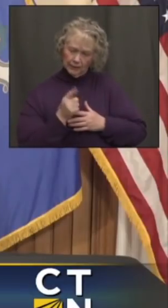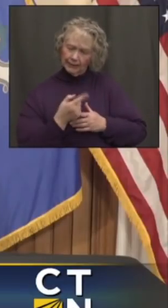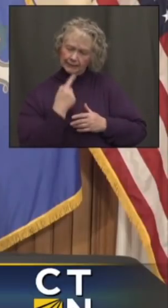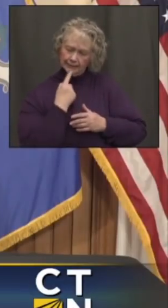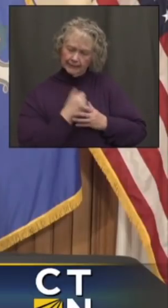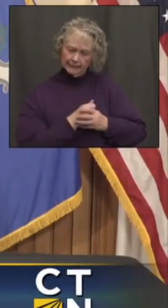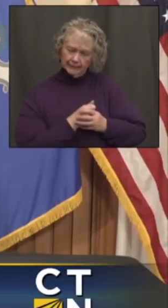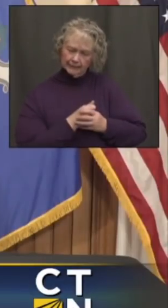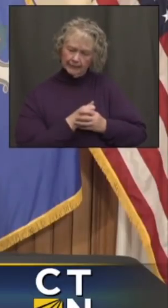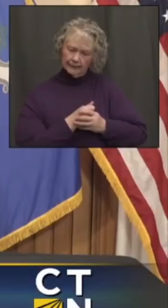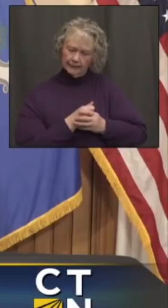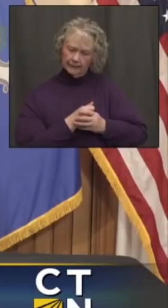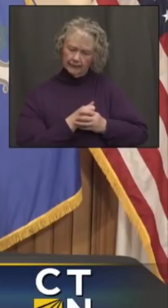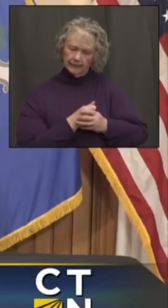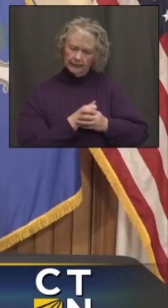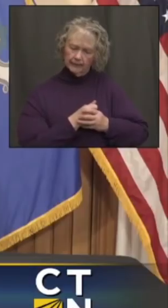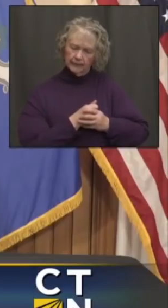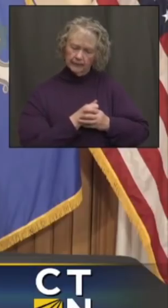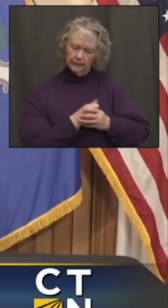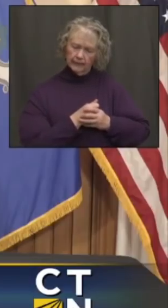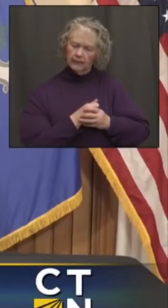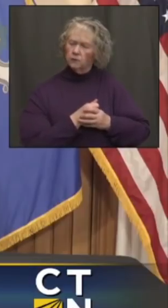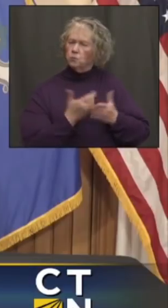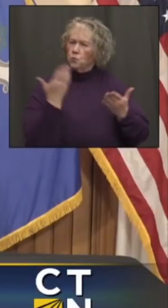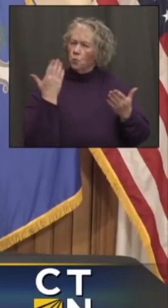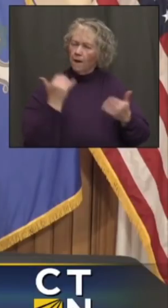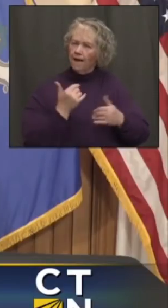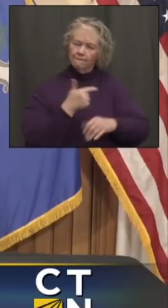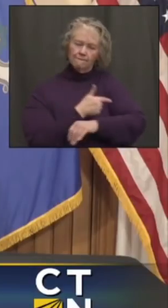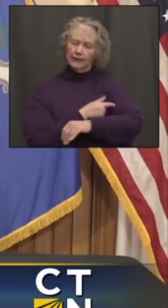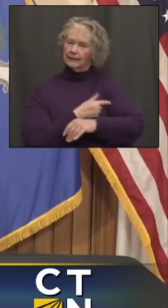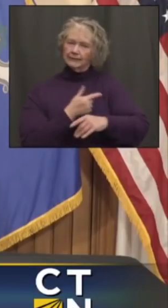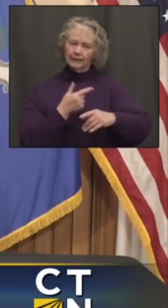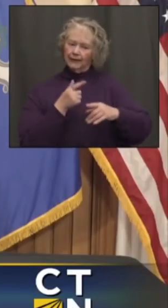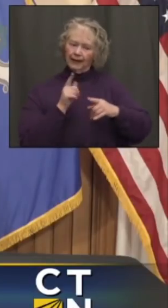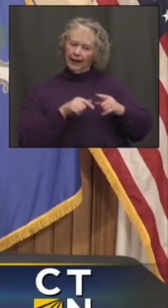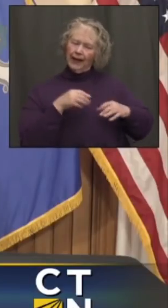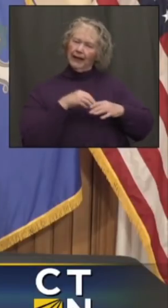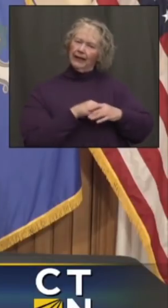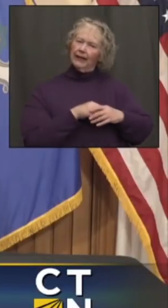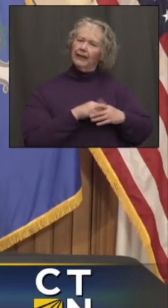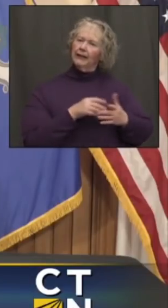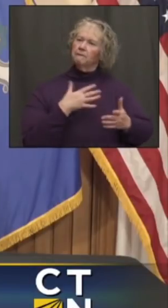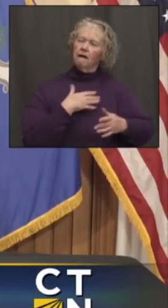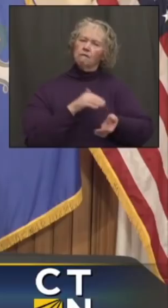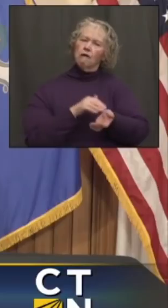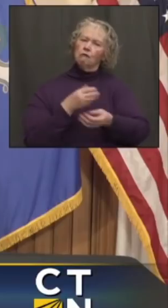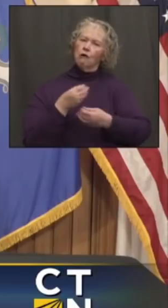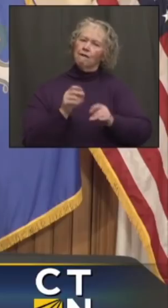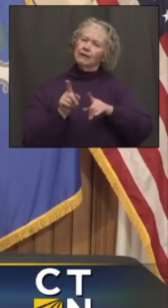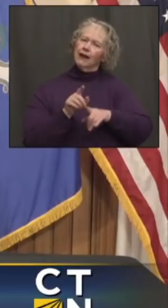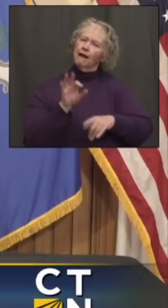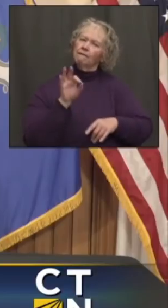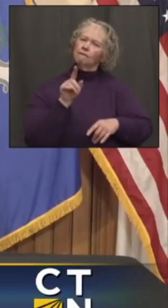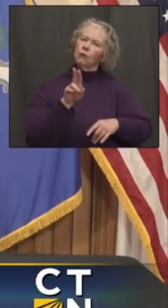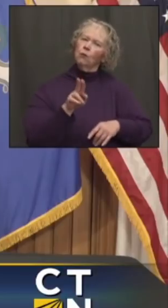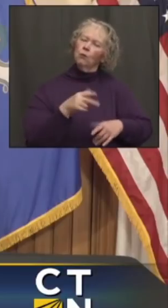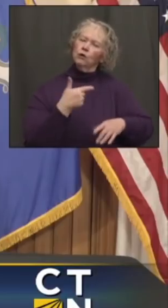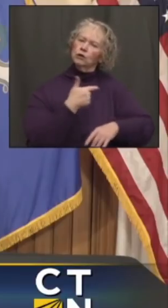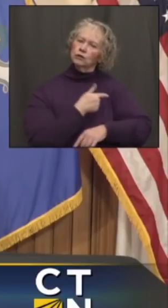pace with our progress across the state. And maybe Dr. Gifford could help us out. I had a reader question and weren't able to get it answered last